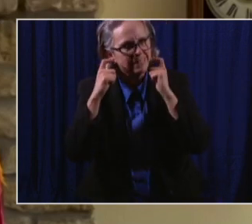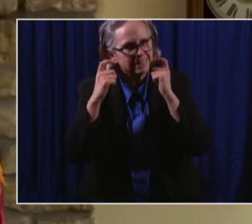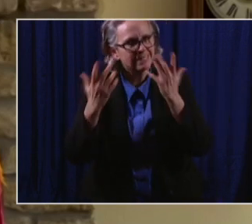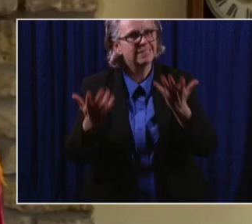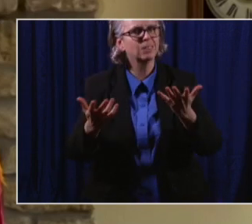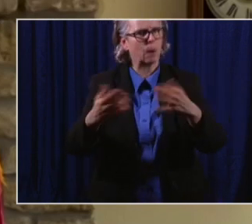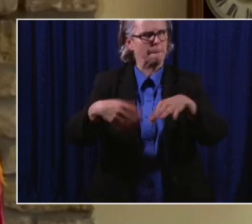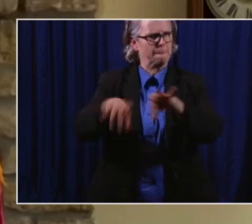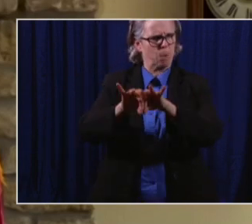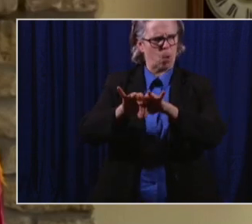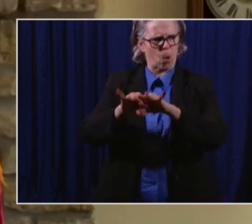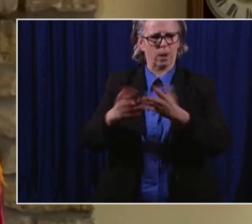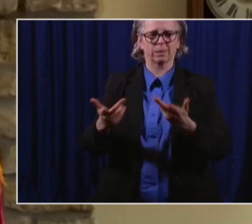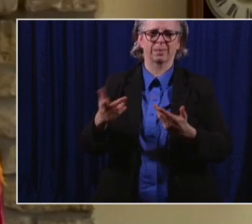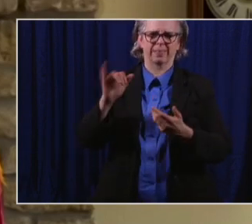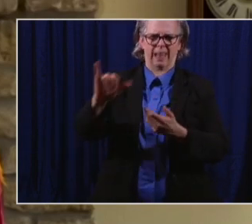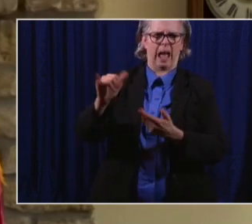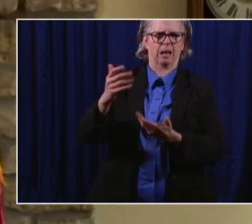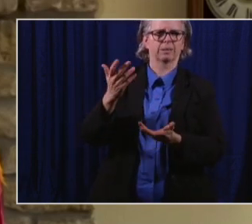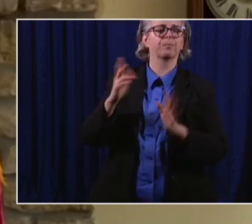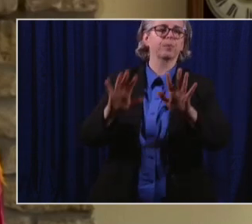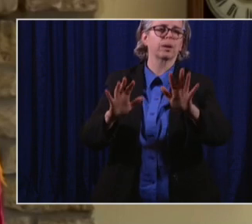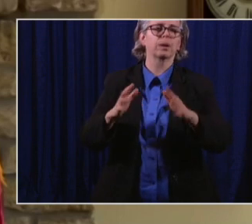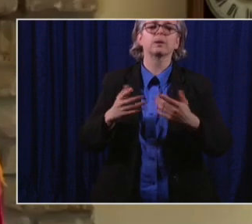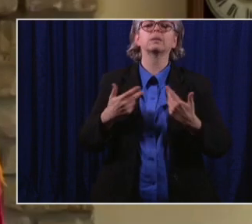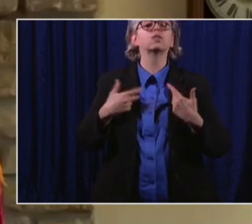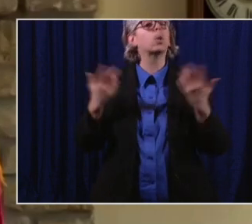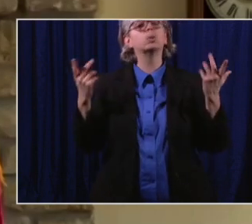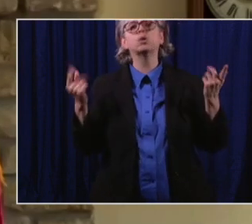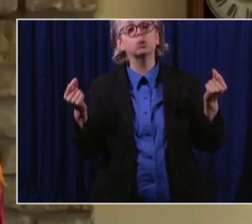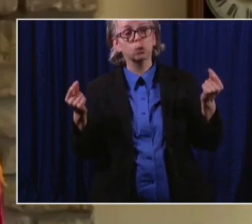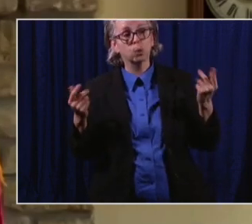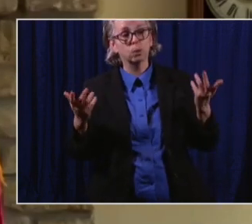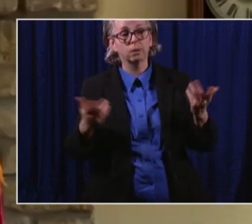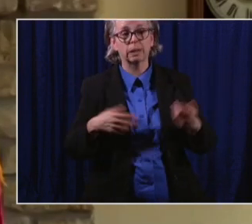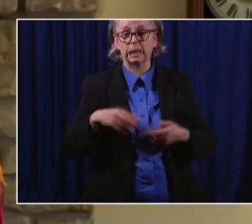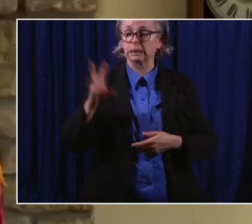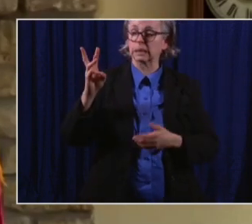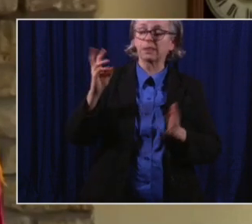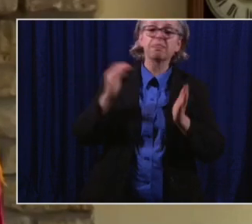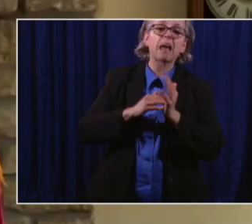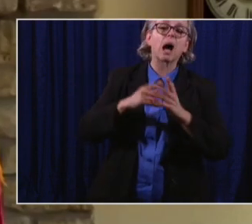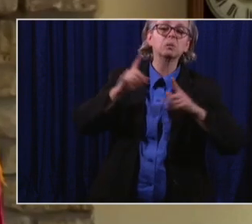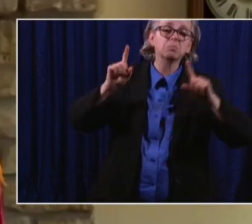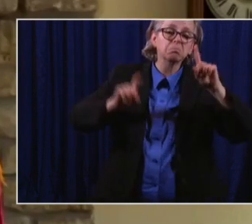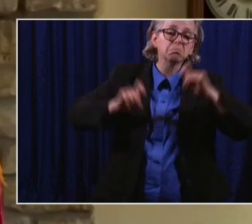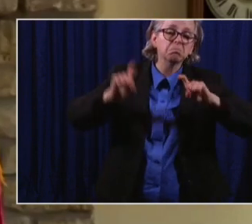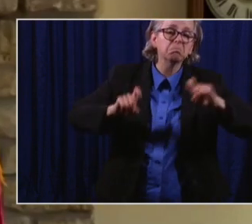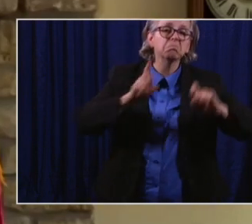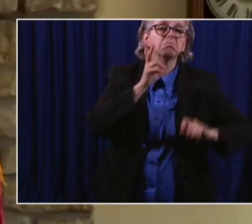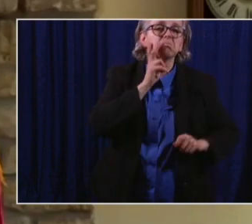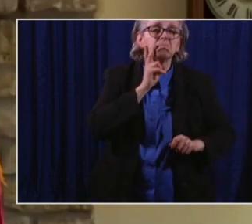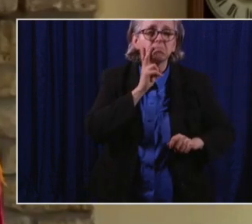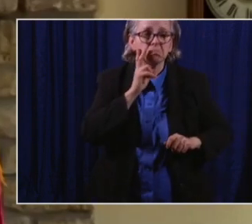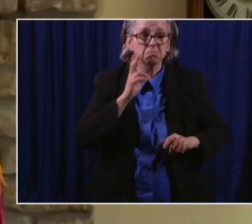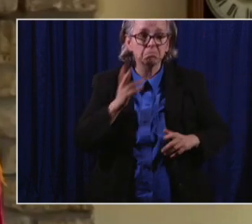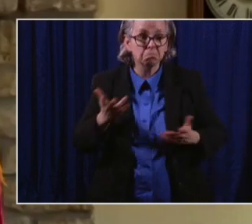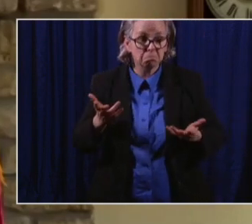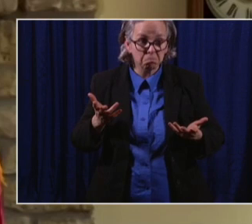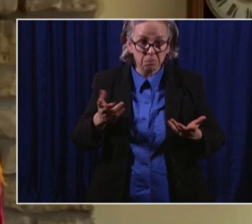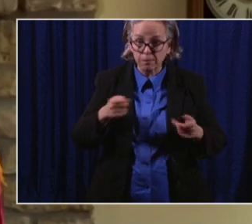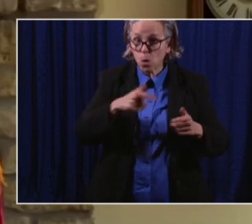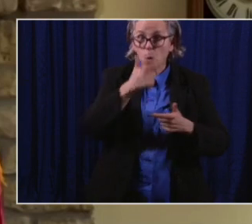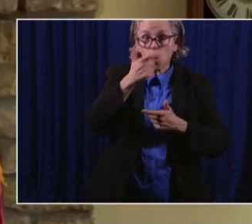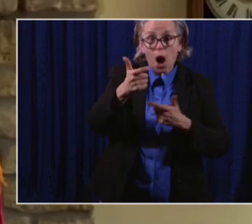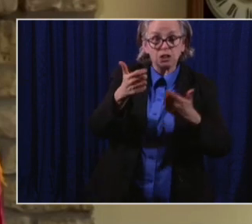and Bengals is start with 6,000. As you saw, if you watched any of these games on TV, they're